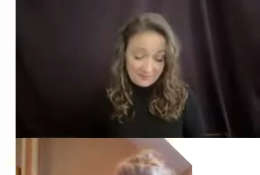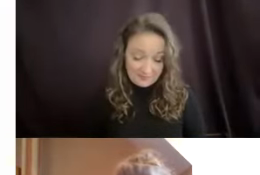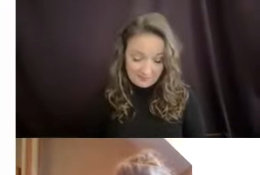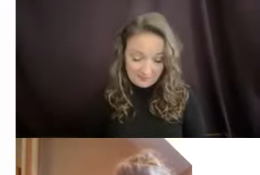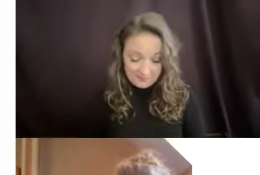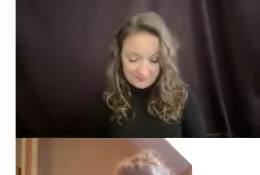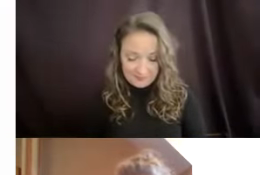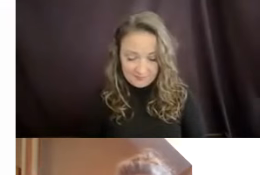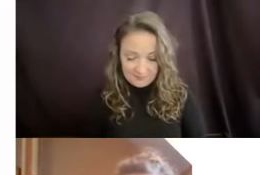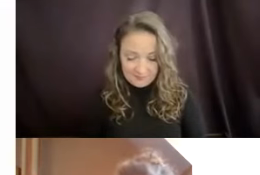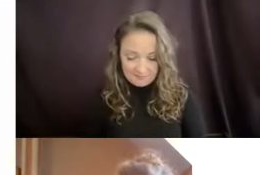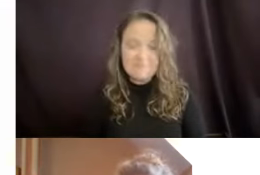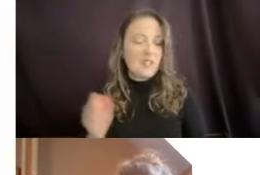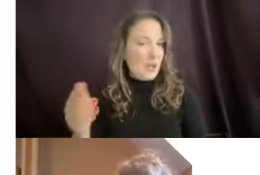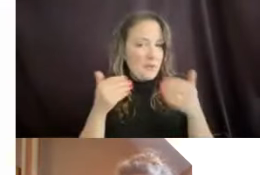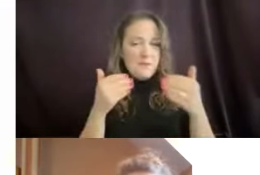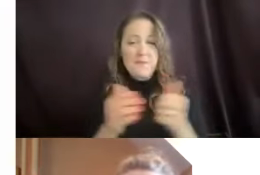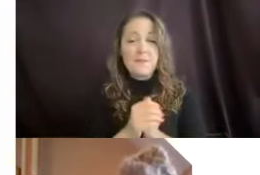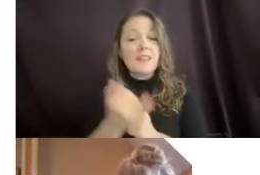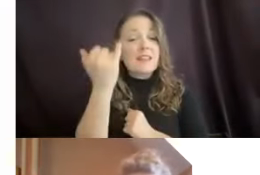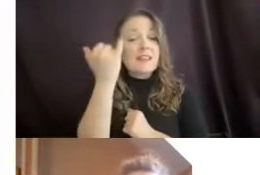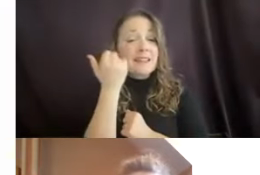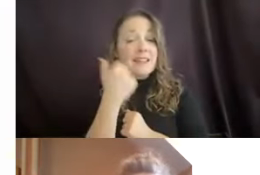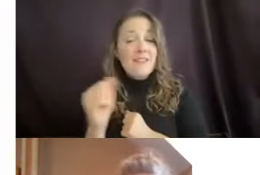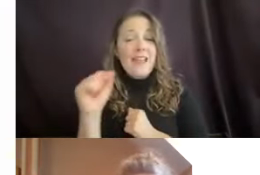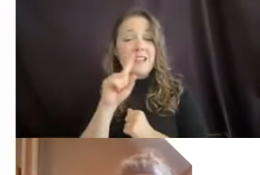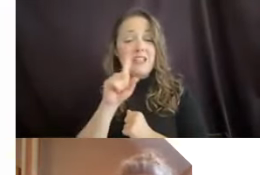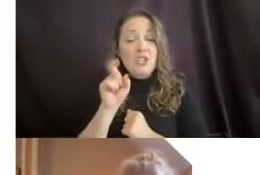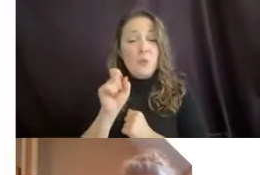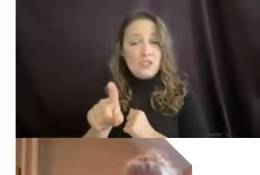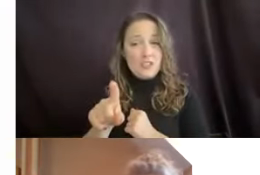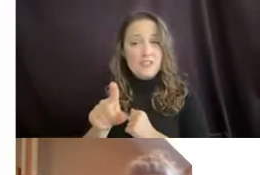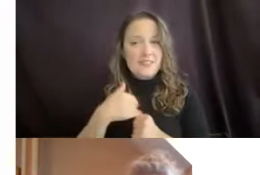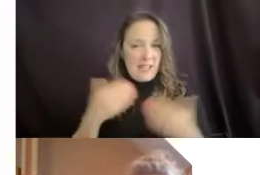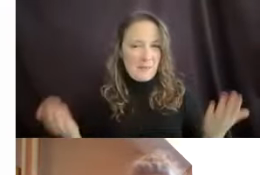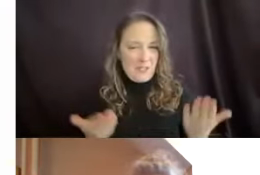All right, well, let's keep going. And if you do have questions, I'm around.